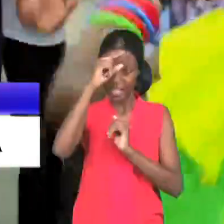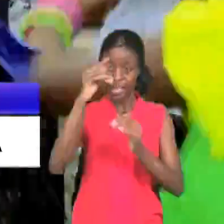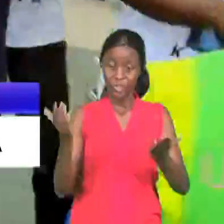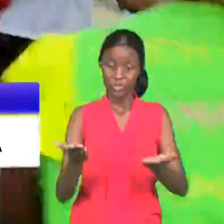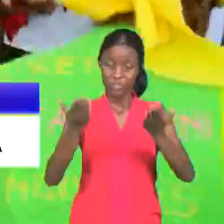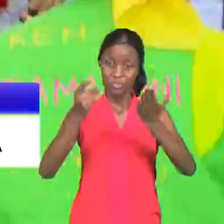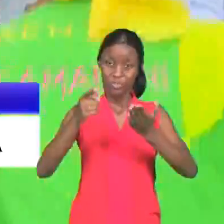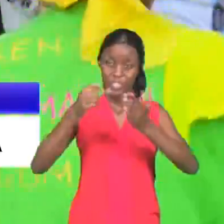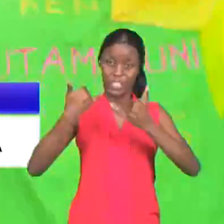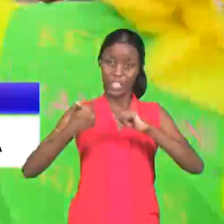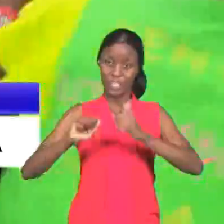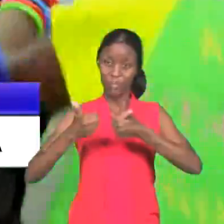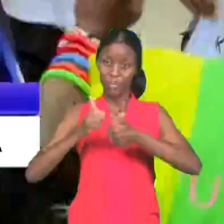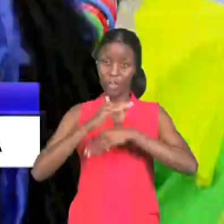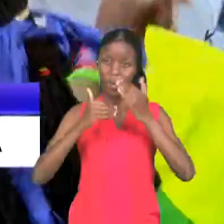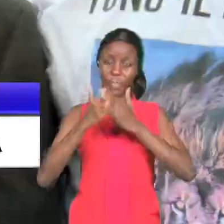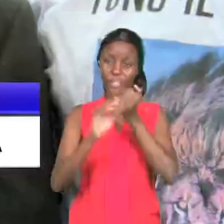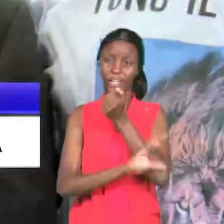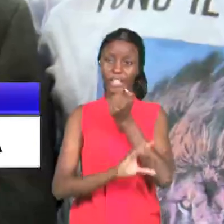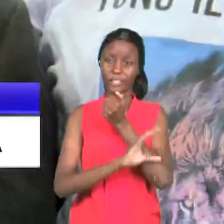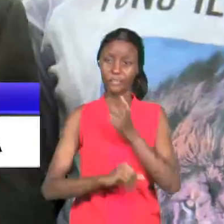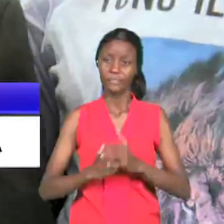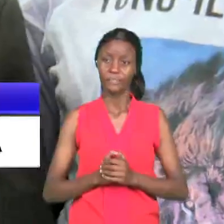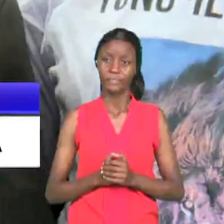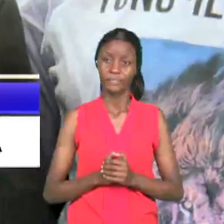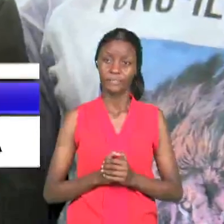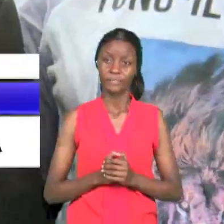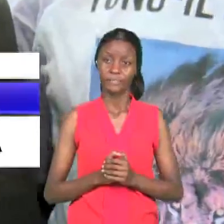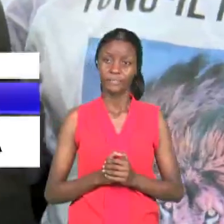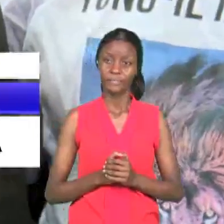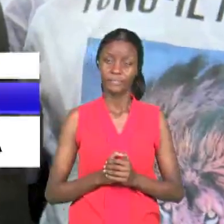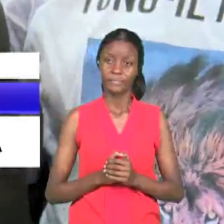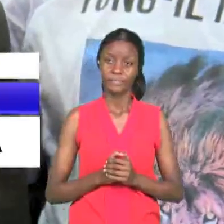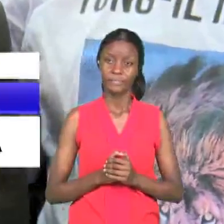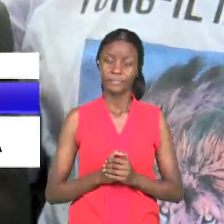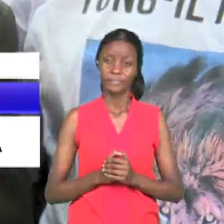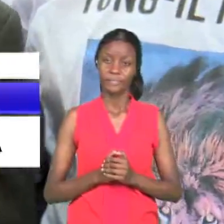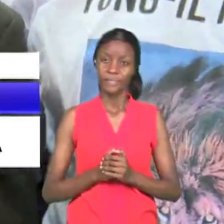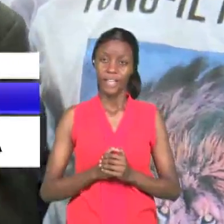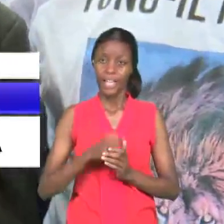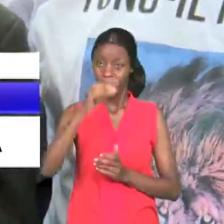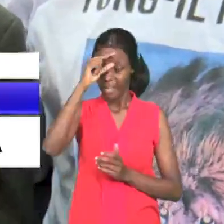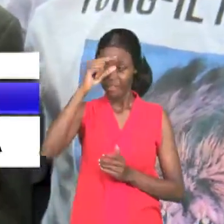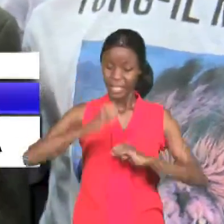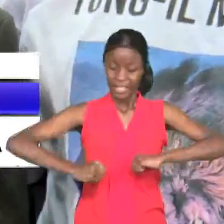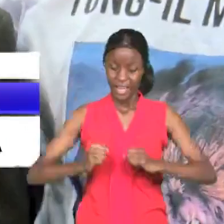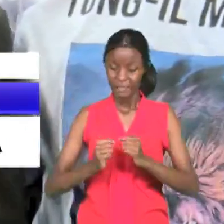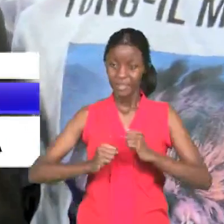promoting the sport in the country. Kwa niaba ya serikali na kwa niaba yangu mimi mwenyewe, serikali tumefurahia